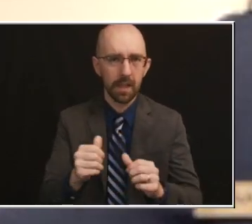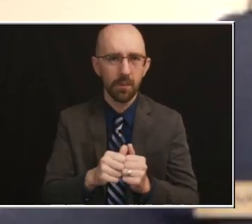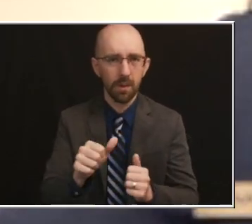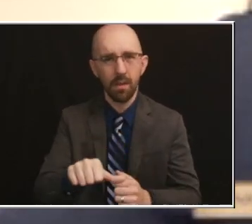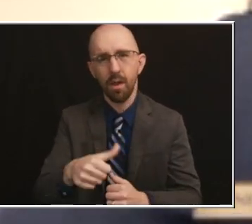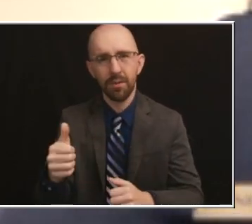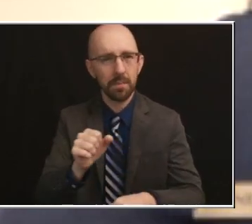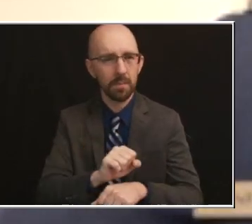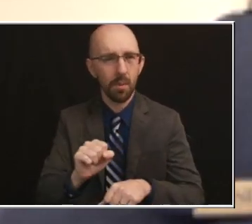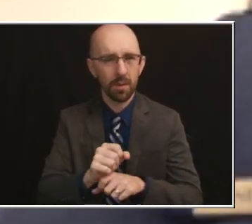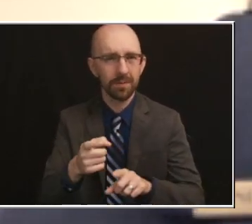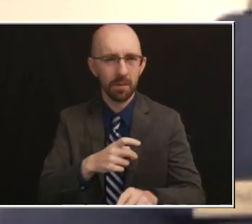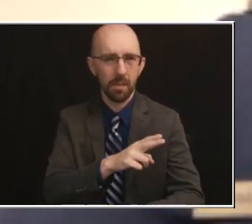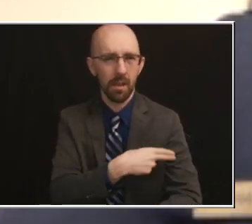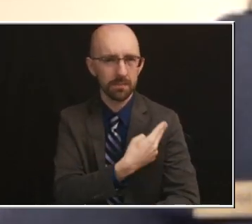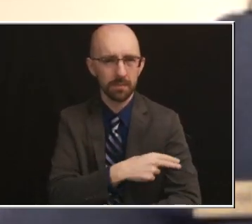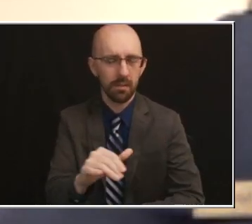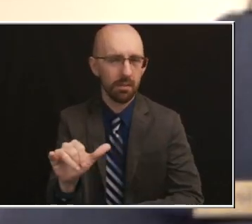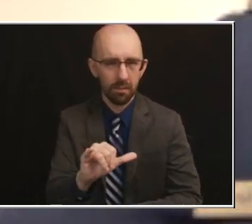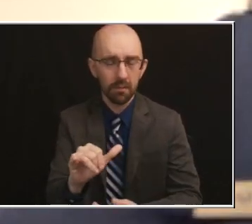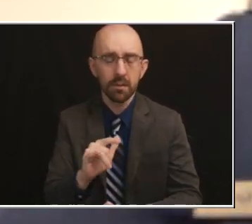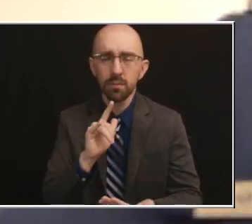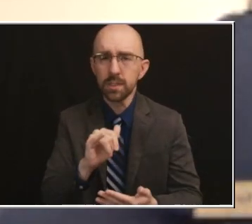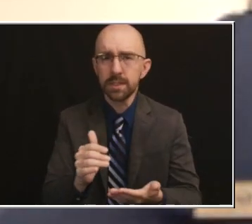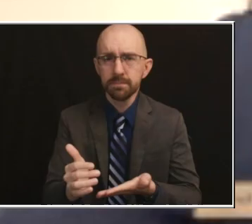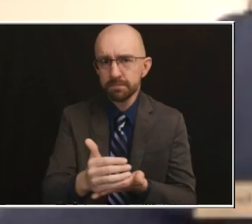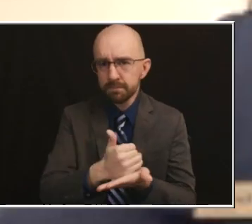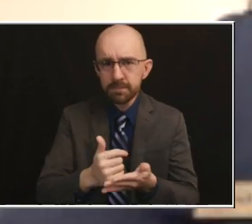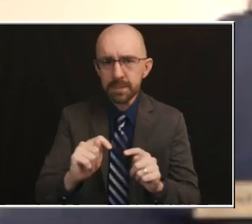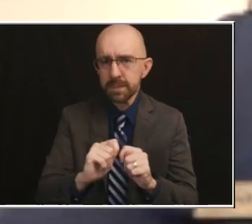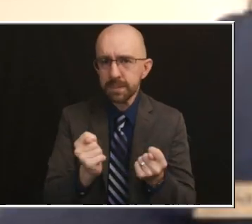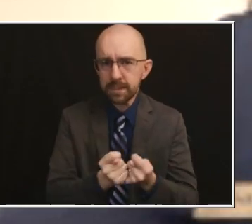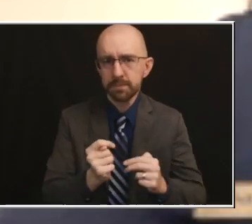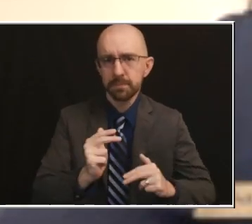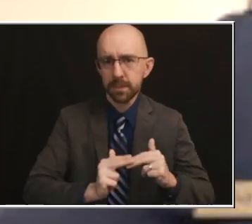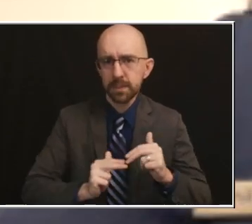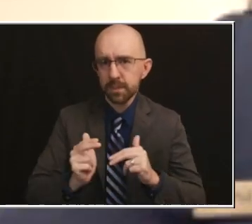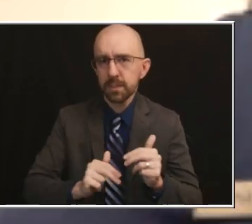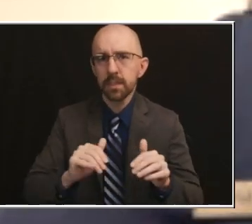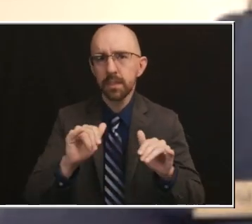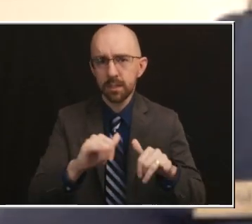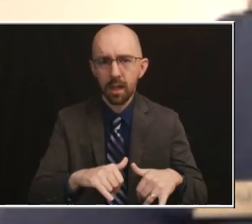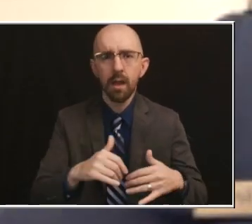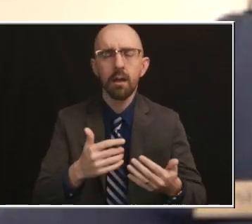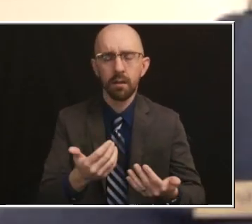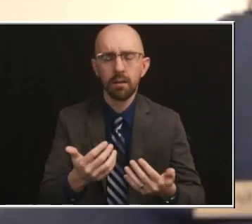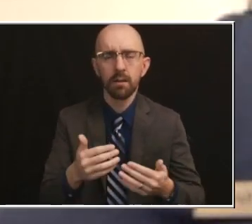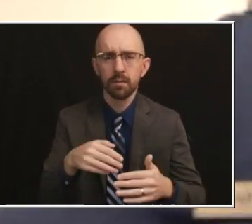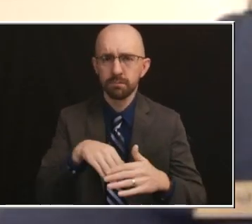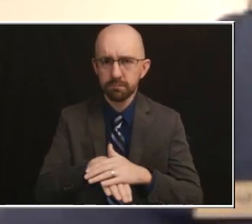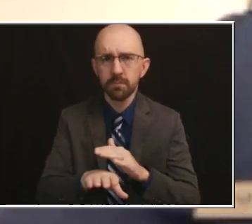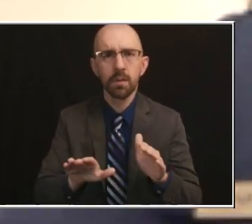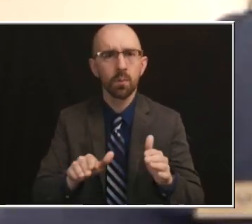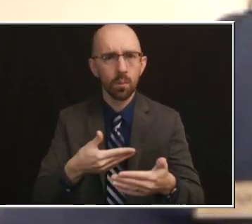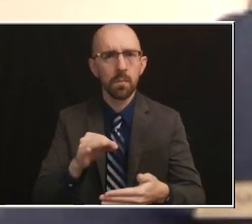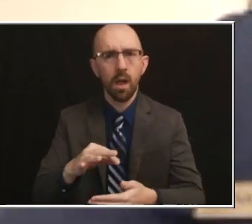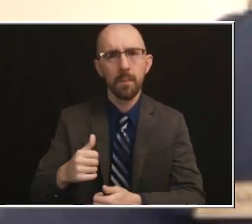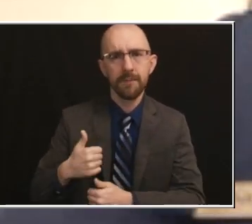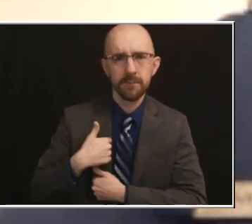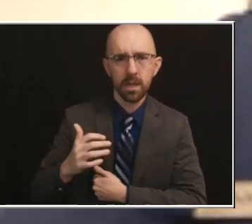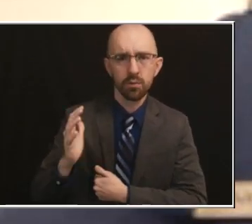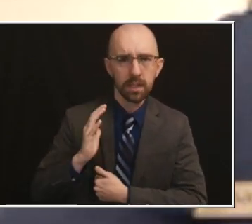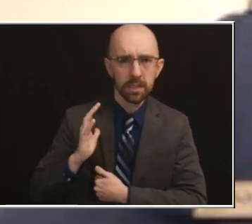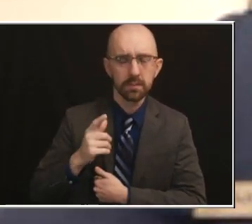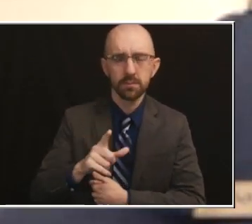employees from the hospital. So really kind of gathering a team and going into the room of a veteran and just